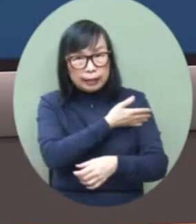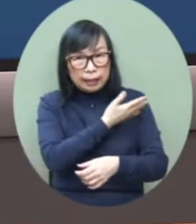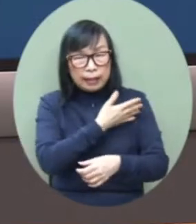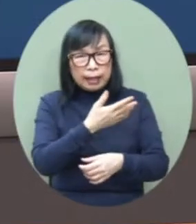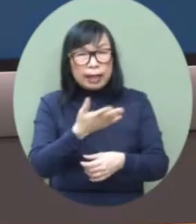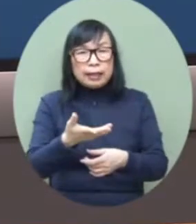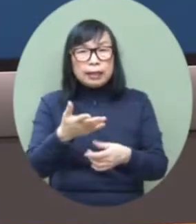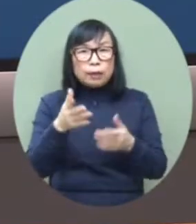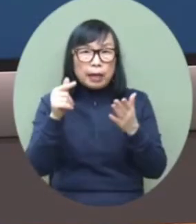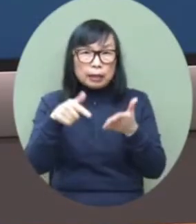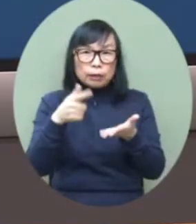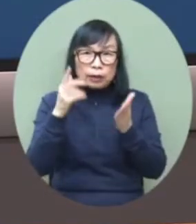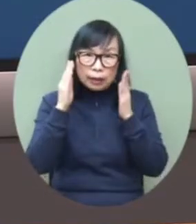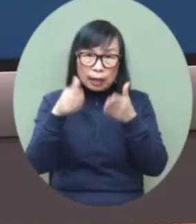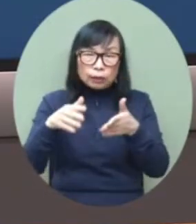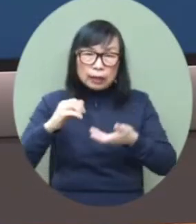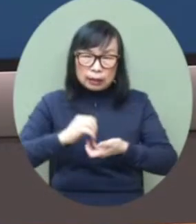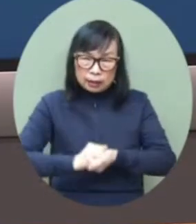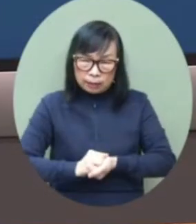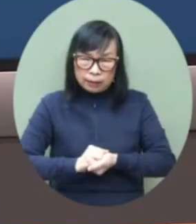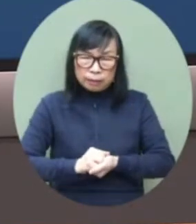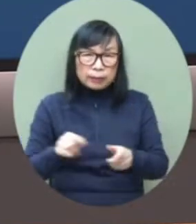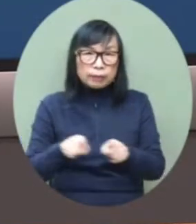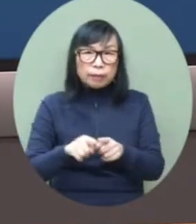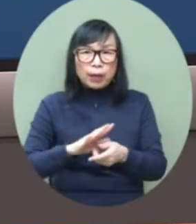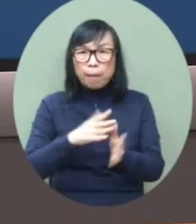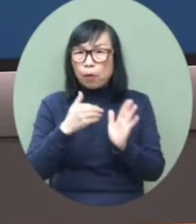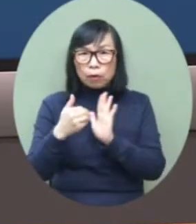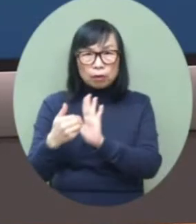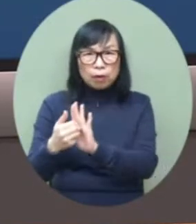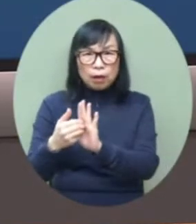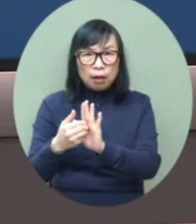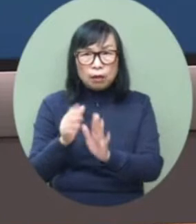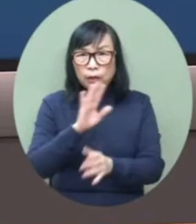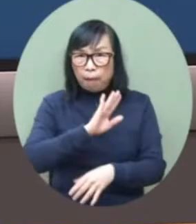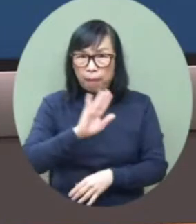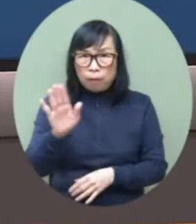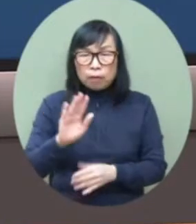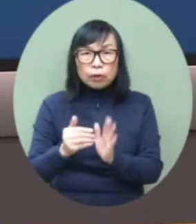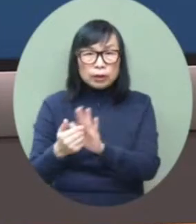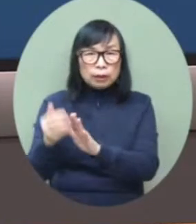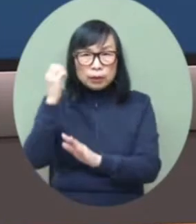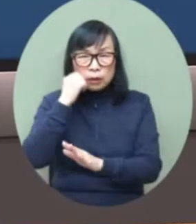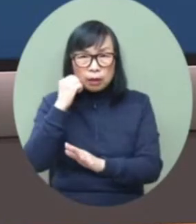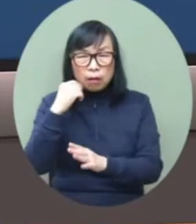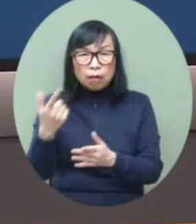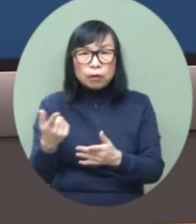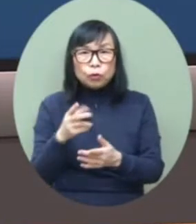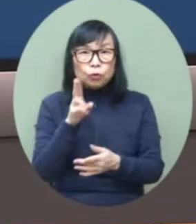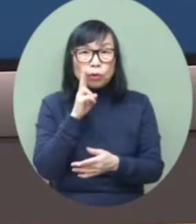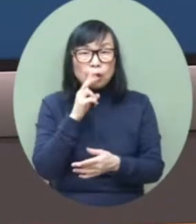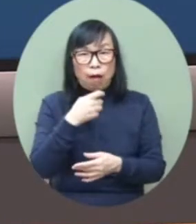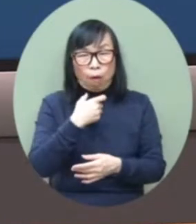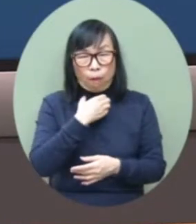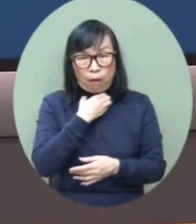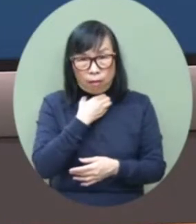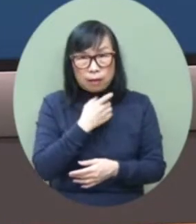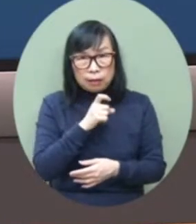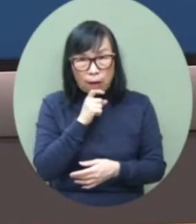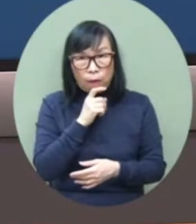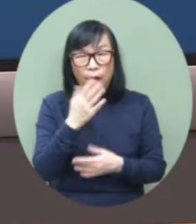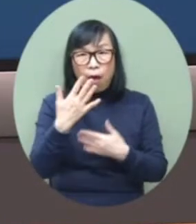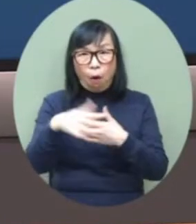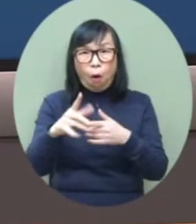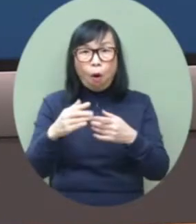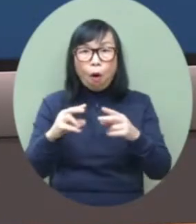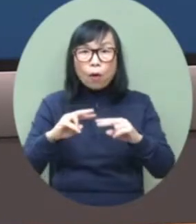home operators, they need to cooperate with us. They should not refuse to accept these elderly patients.